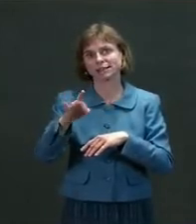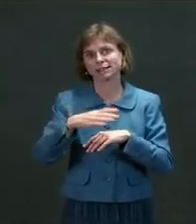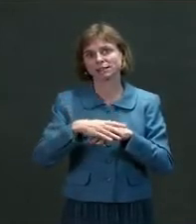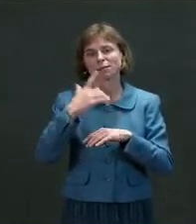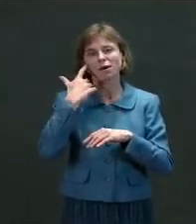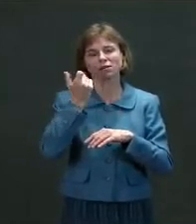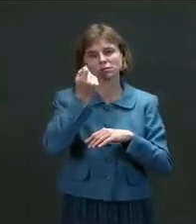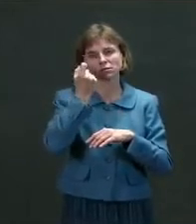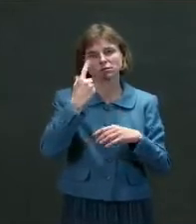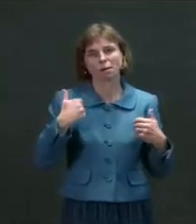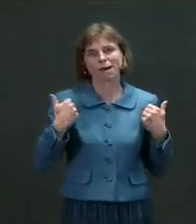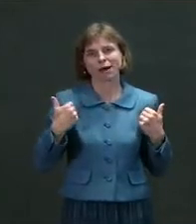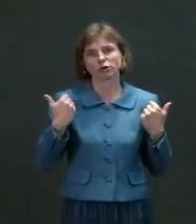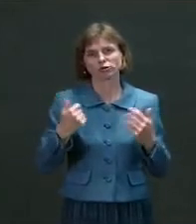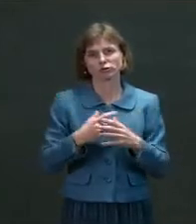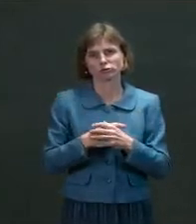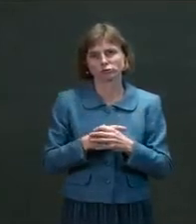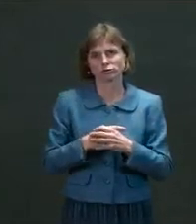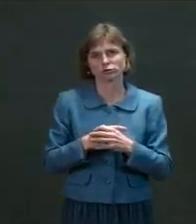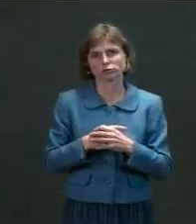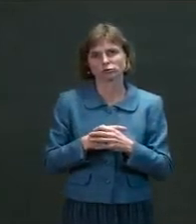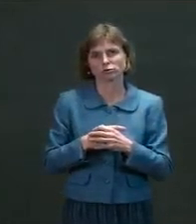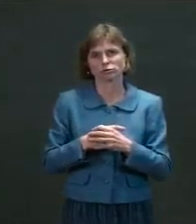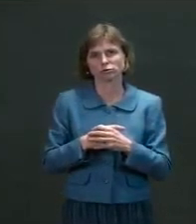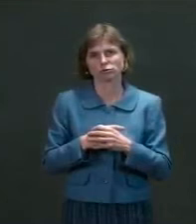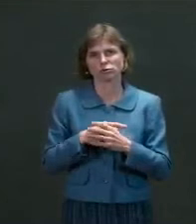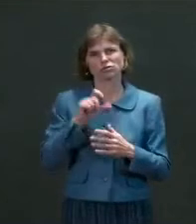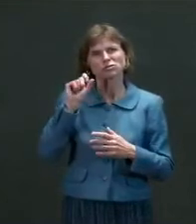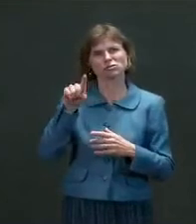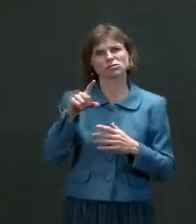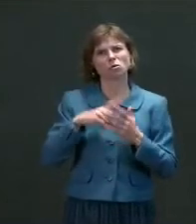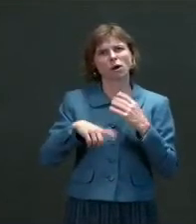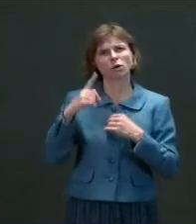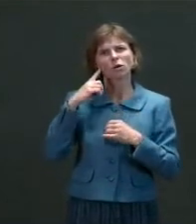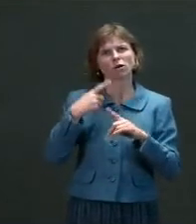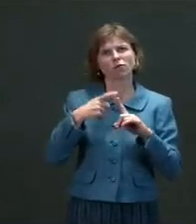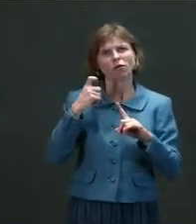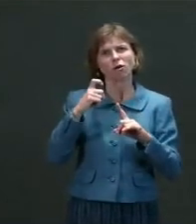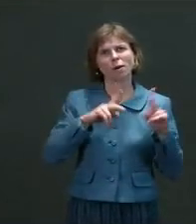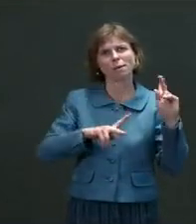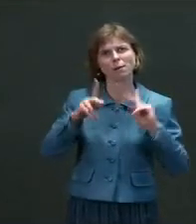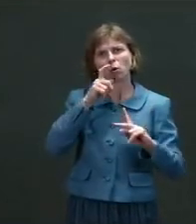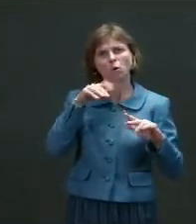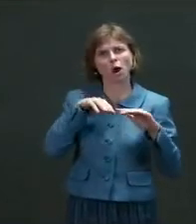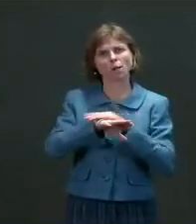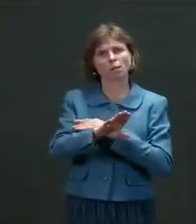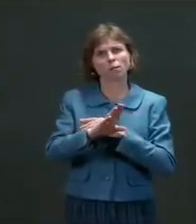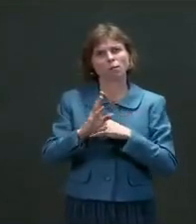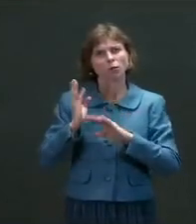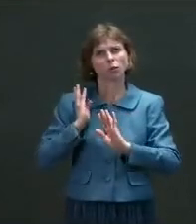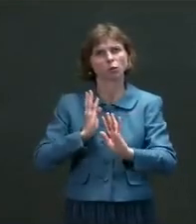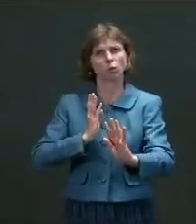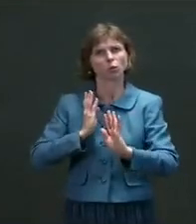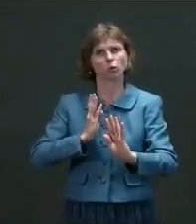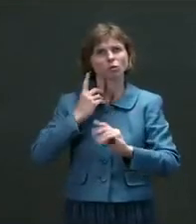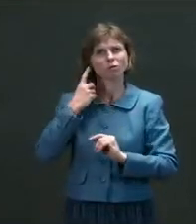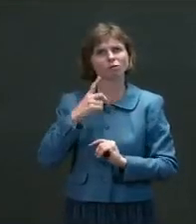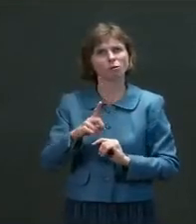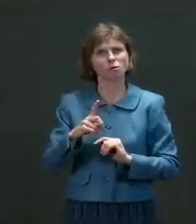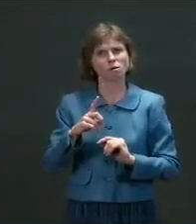minors. Gotcha. And what do you hear from the folks coming through that get the